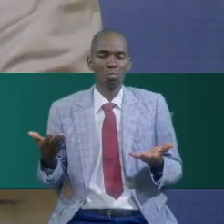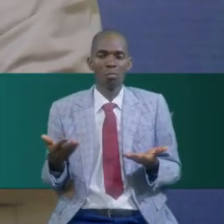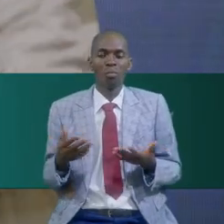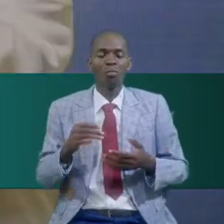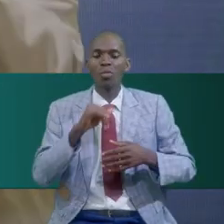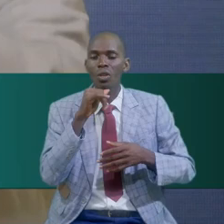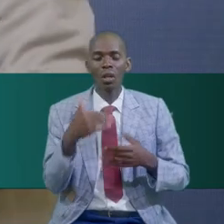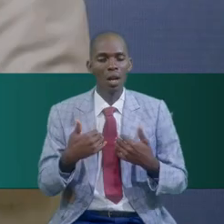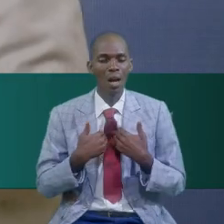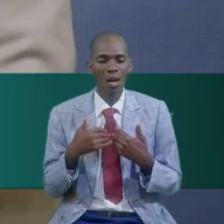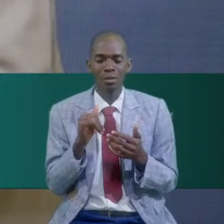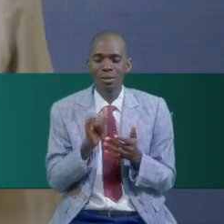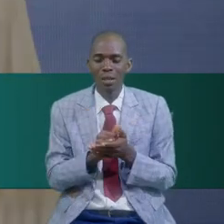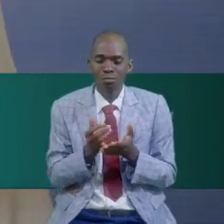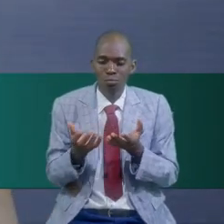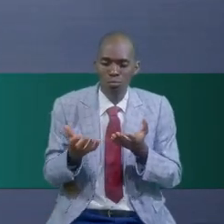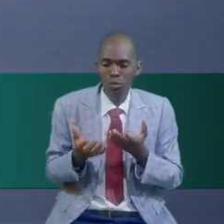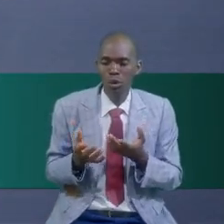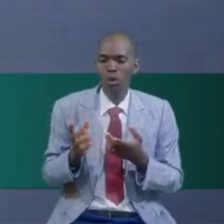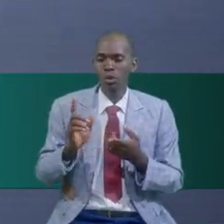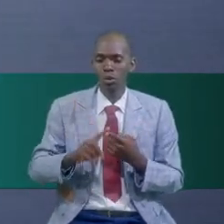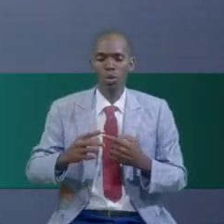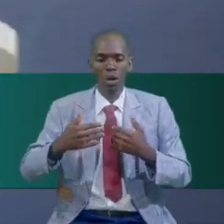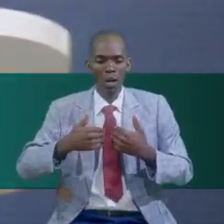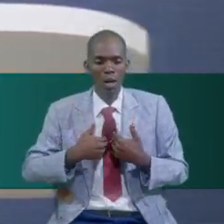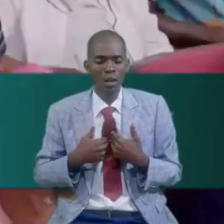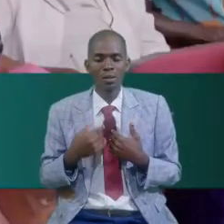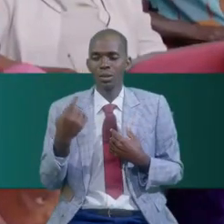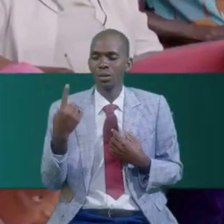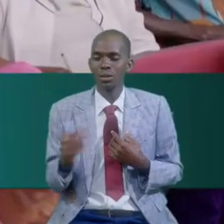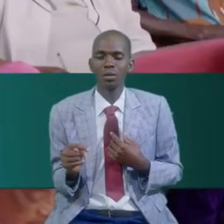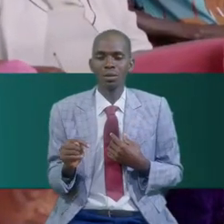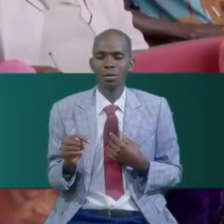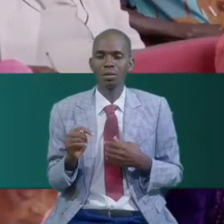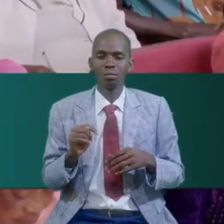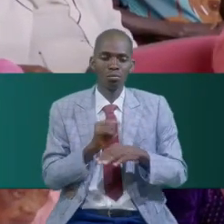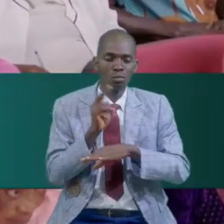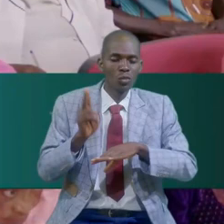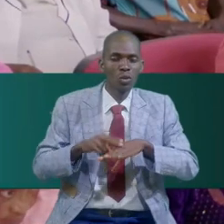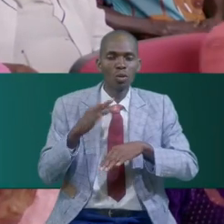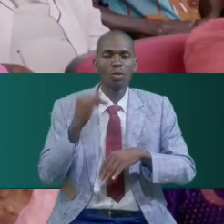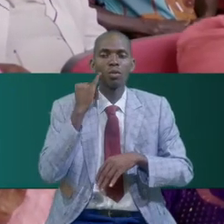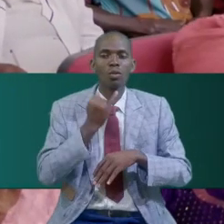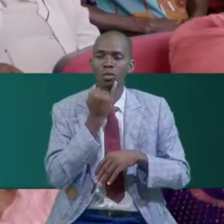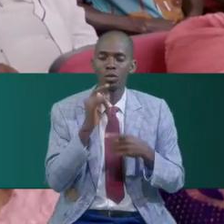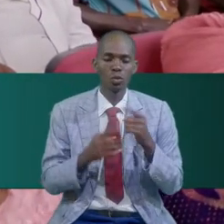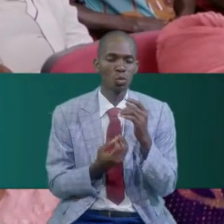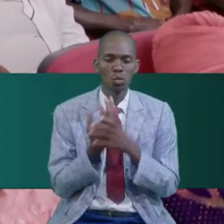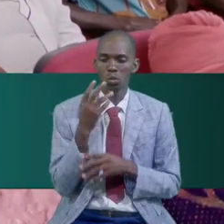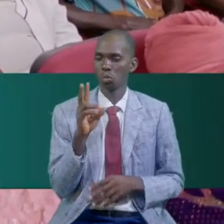ruled, instead of having the desire that the time of prosperity and